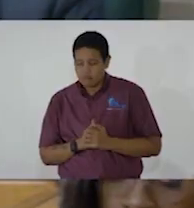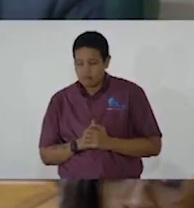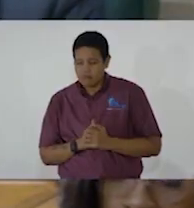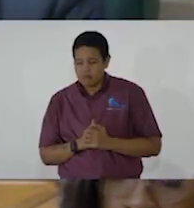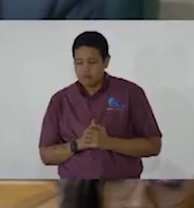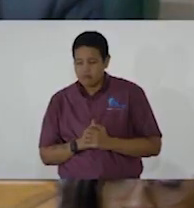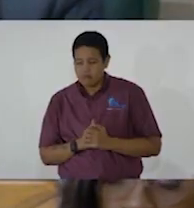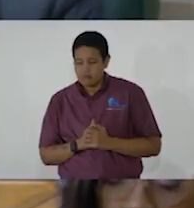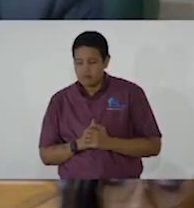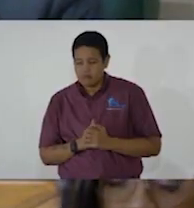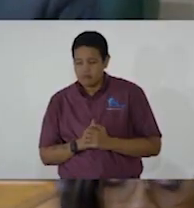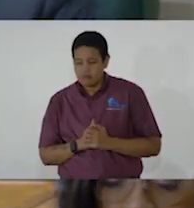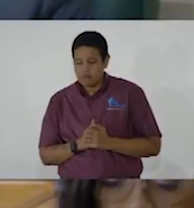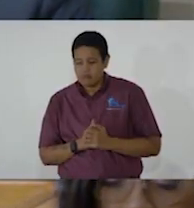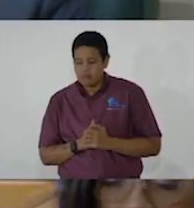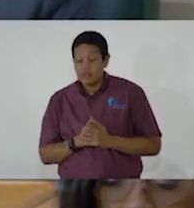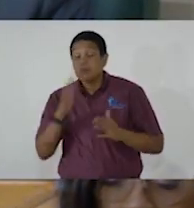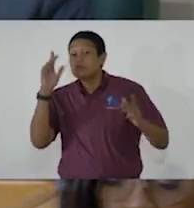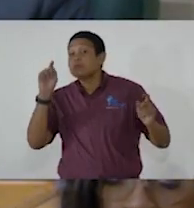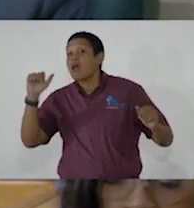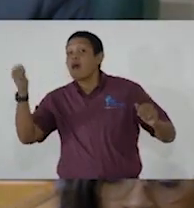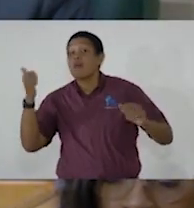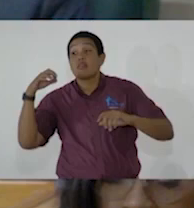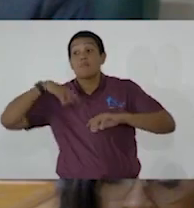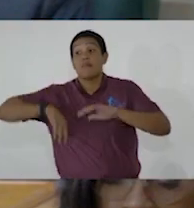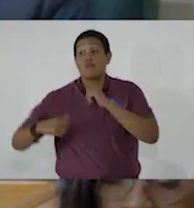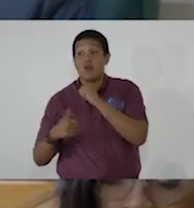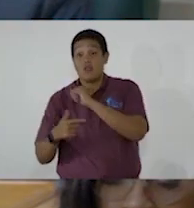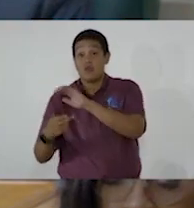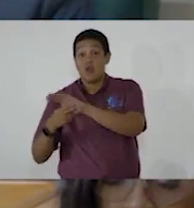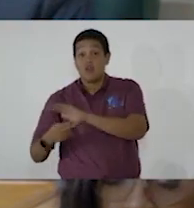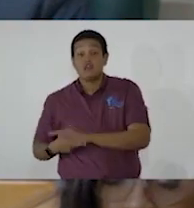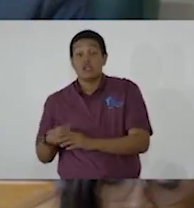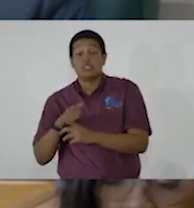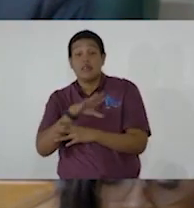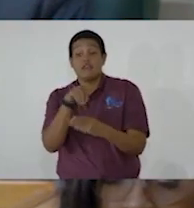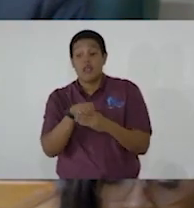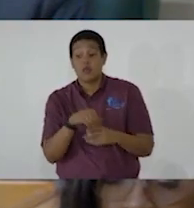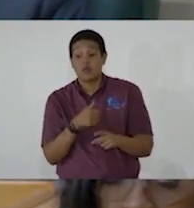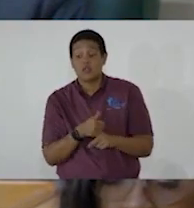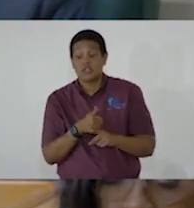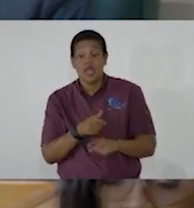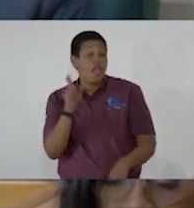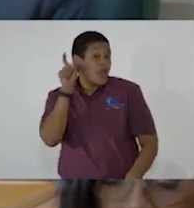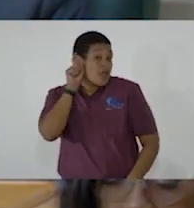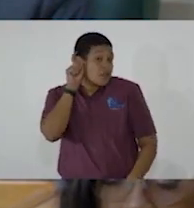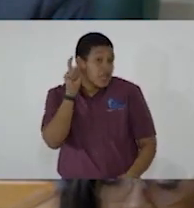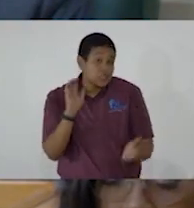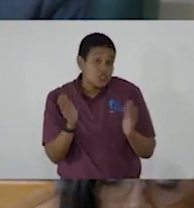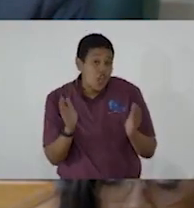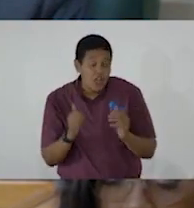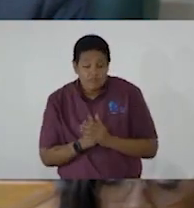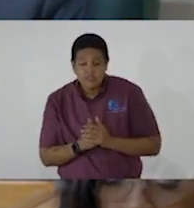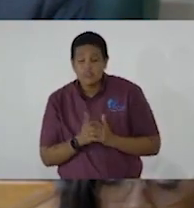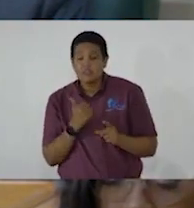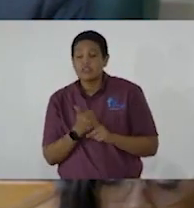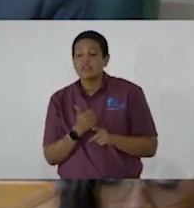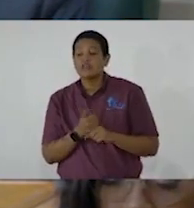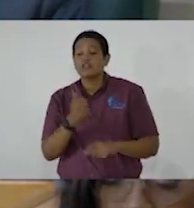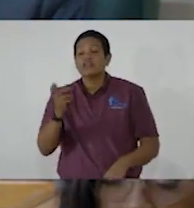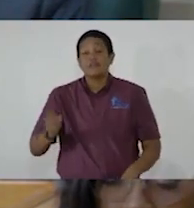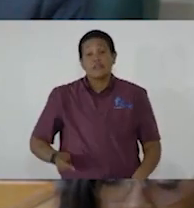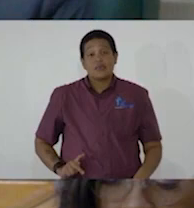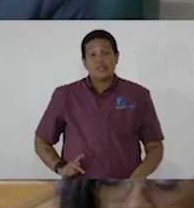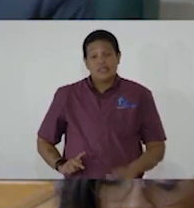Madam Speaker, other benefits under this contract include hearing aid services, renal